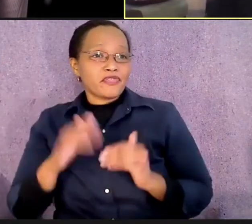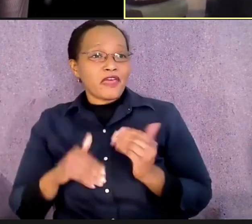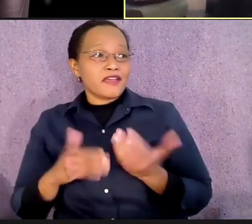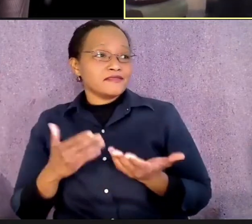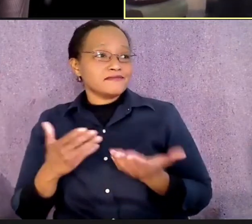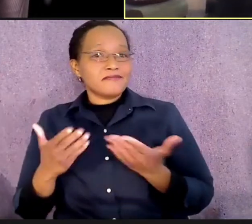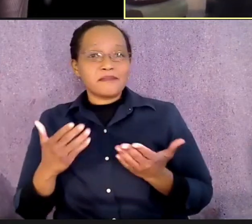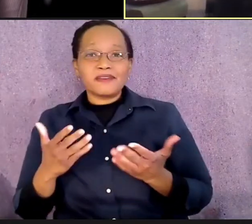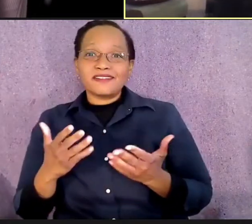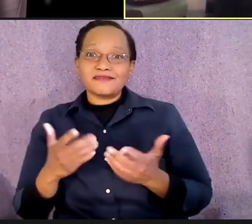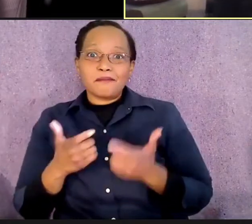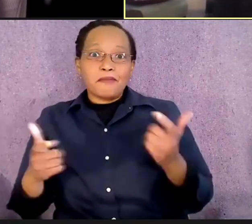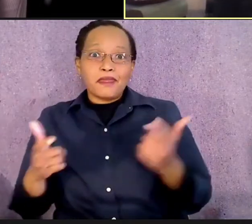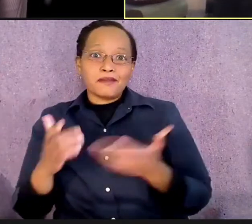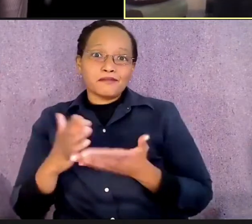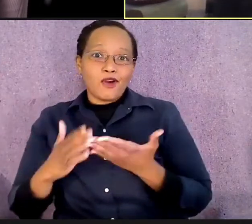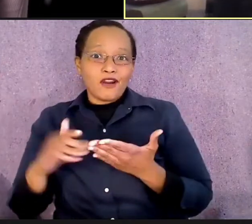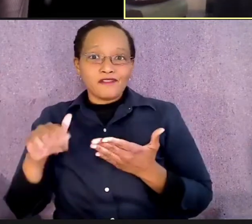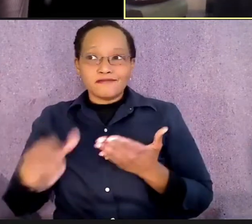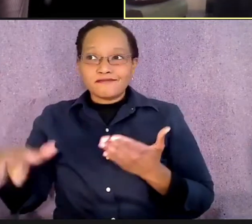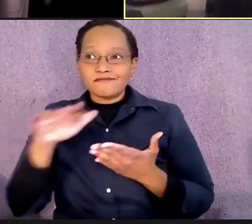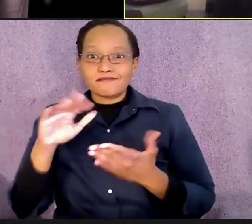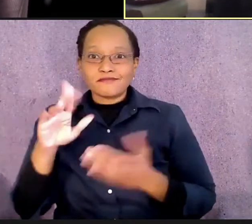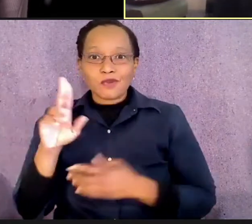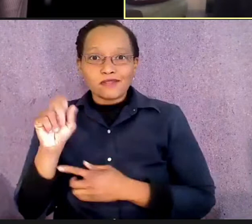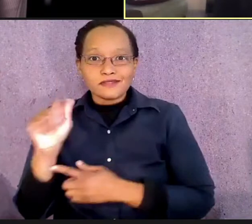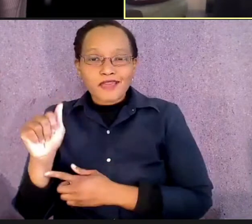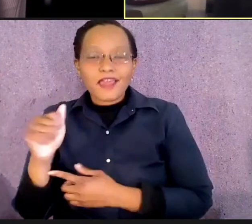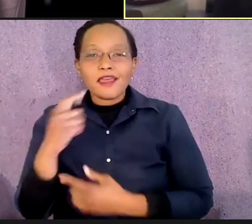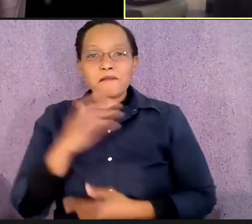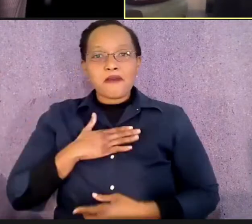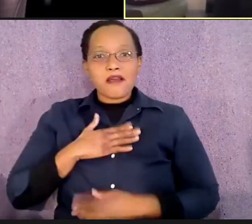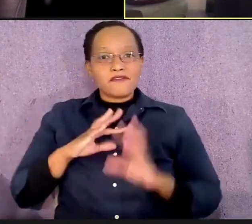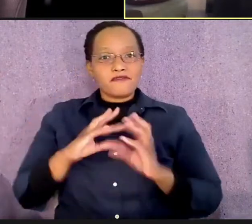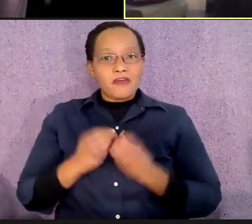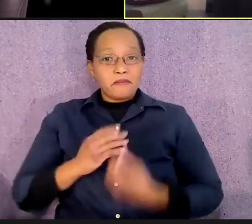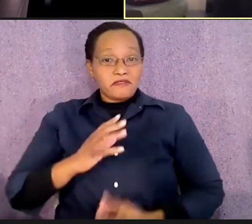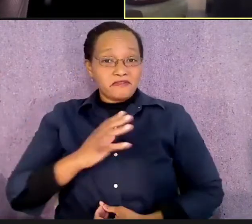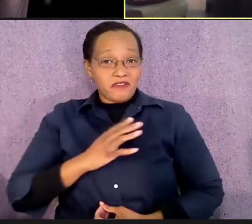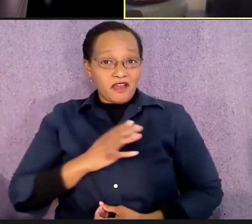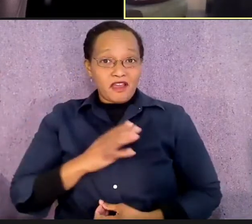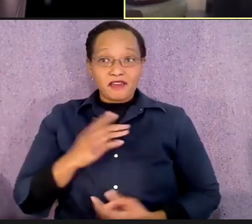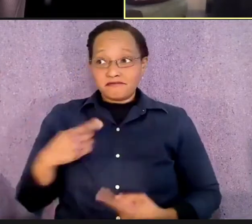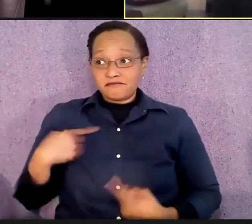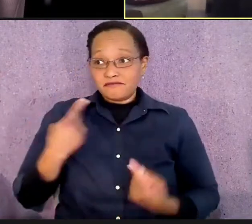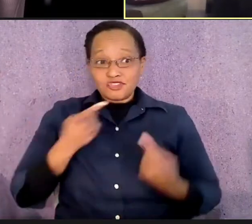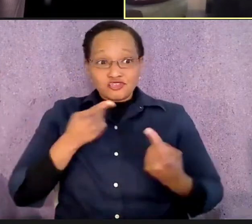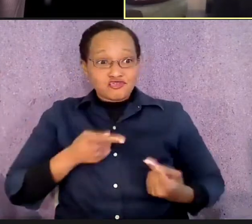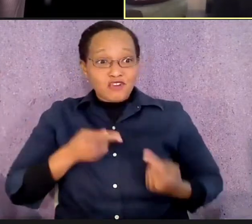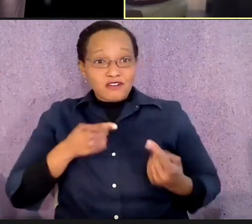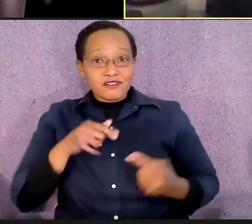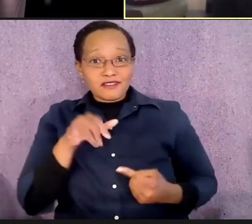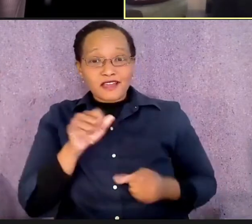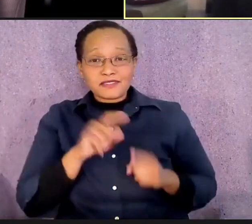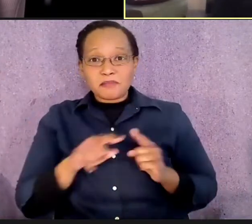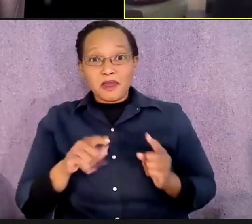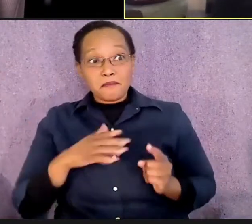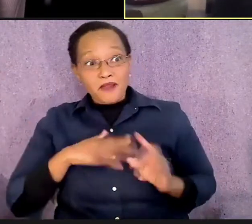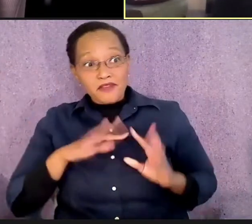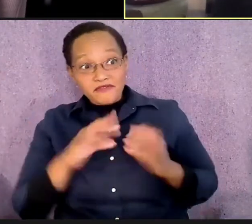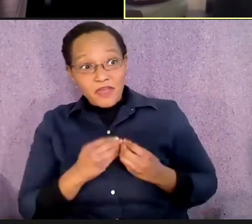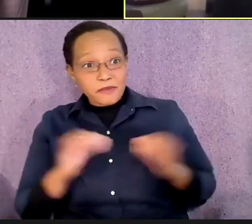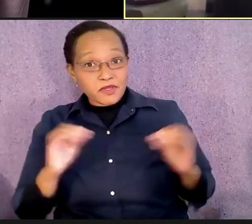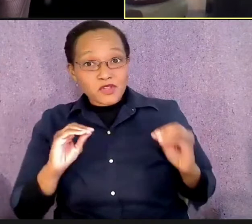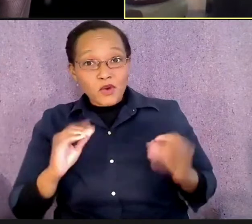fine. We have, while we have struggled, nobody has gotten COVID, from my 2-year-old daughter to my